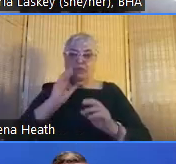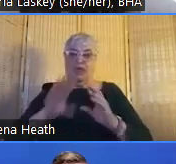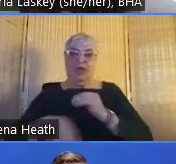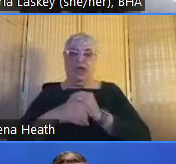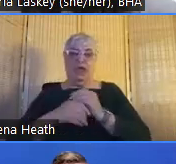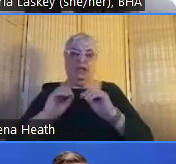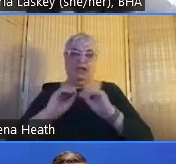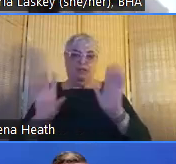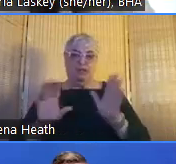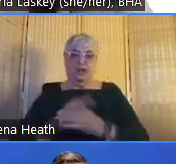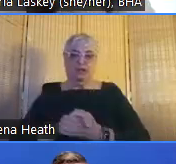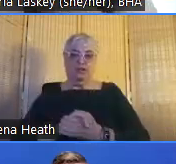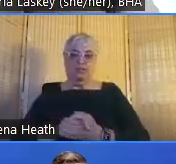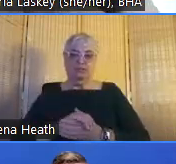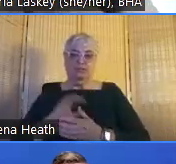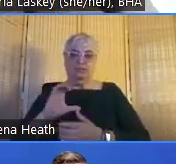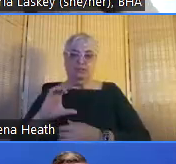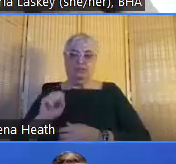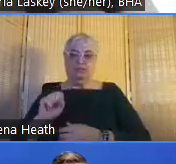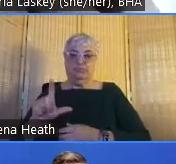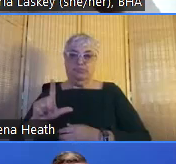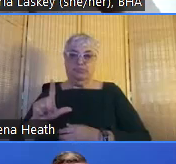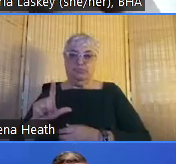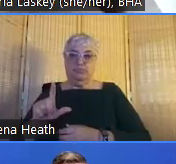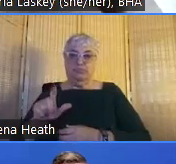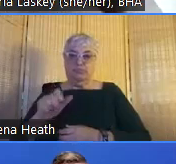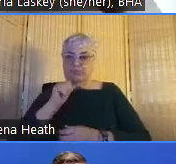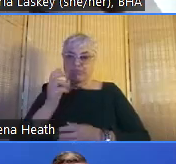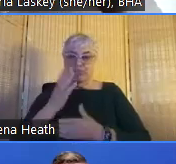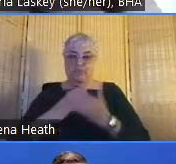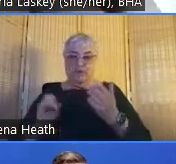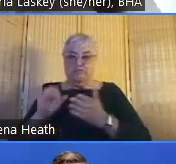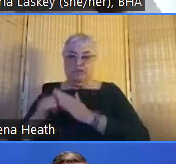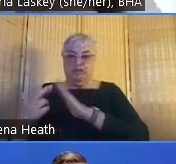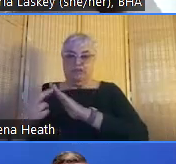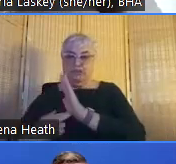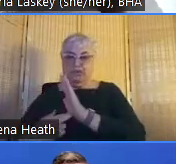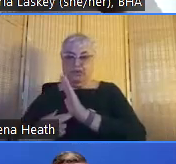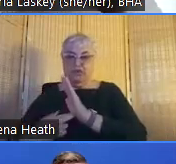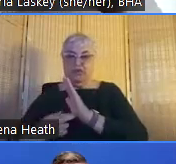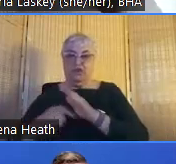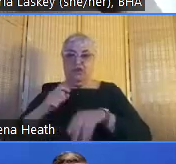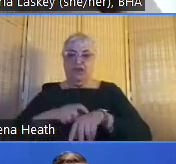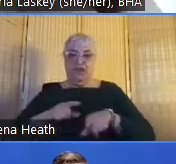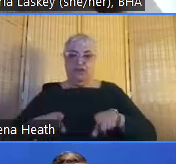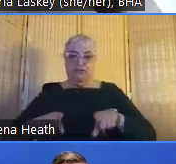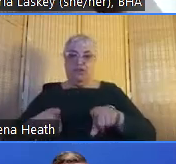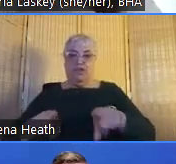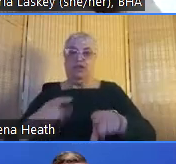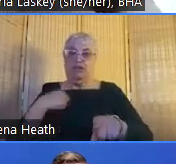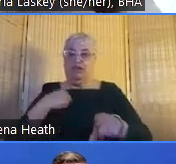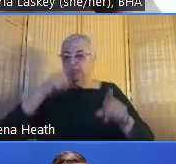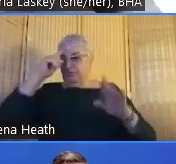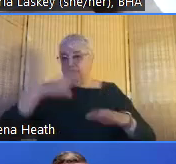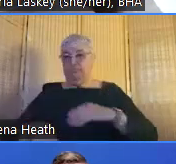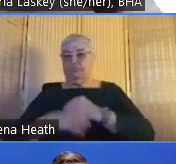clarification. CSL rules are not part of this particular rule update timeline. We are anticipating